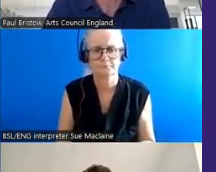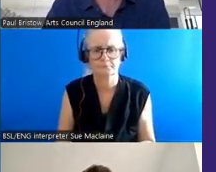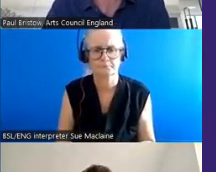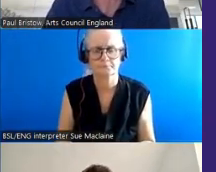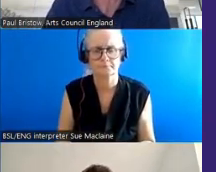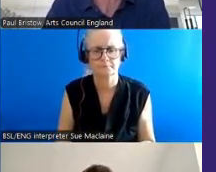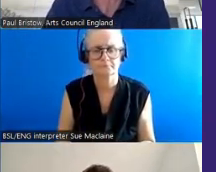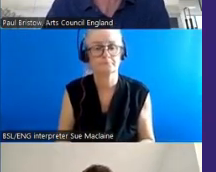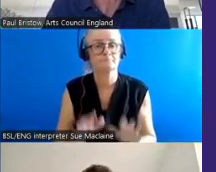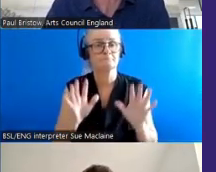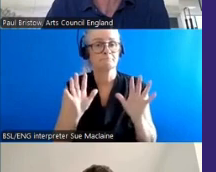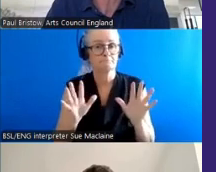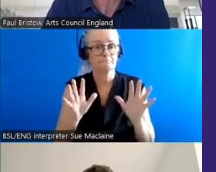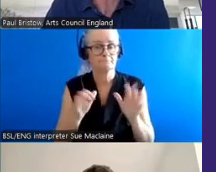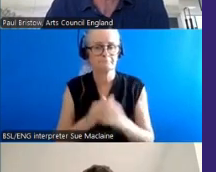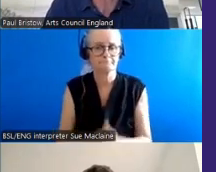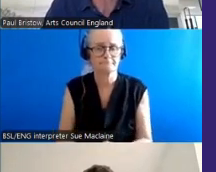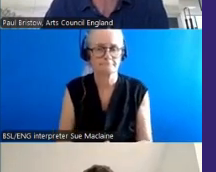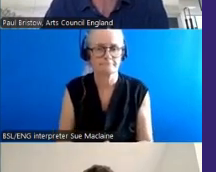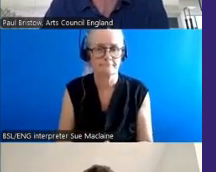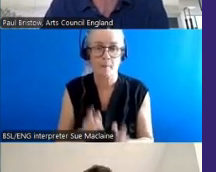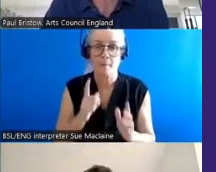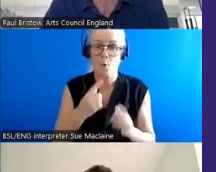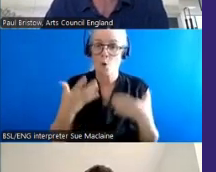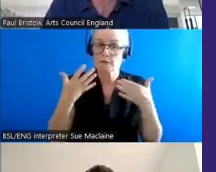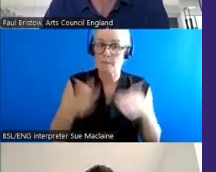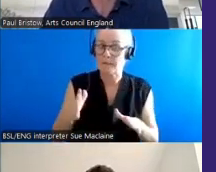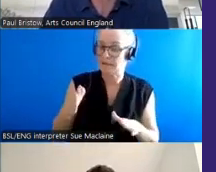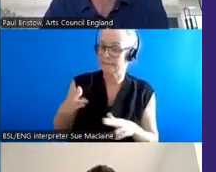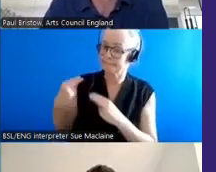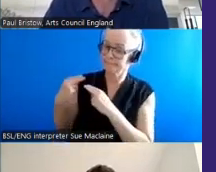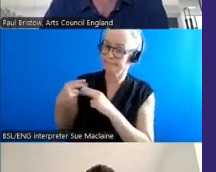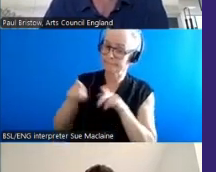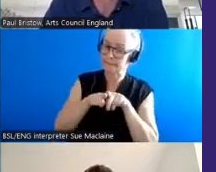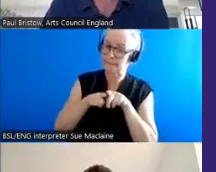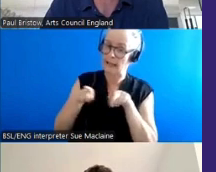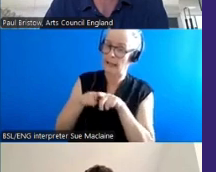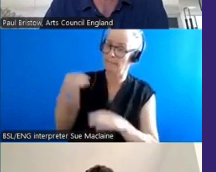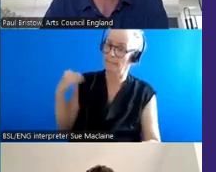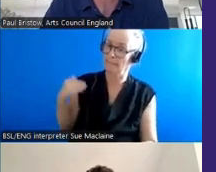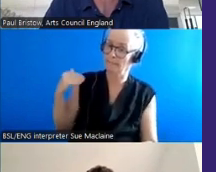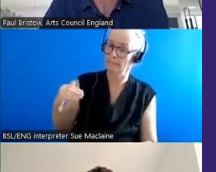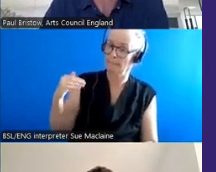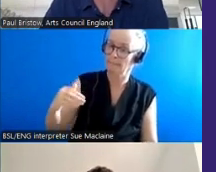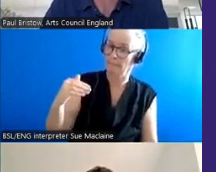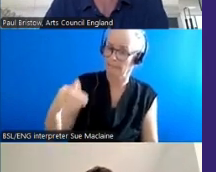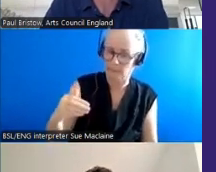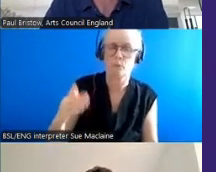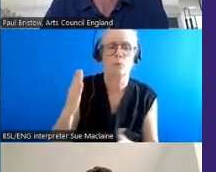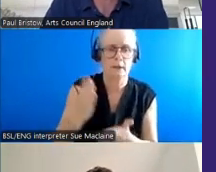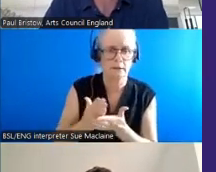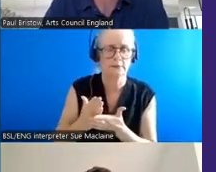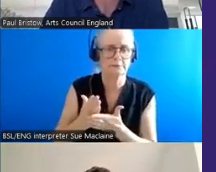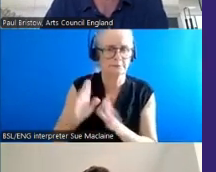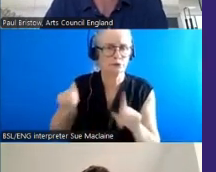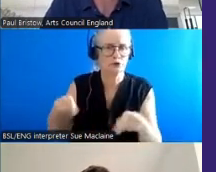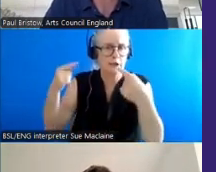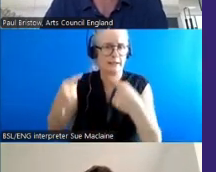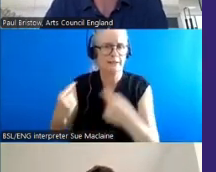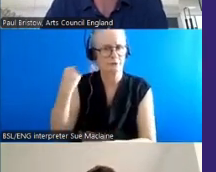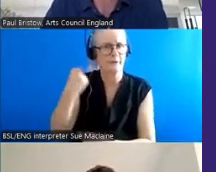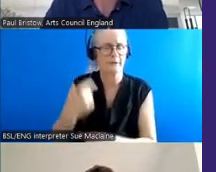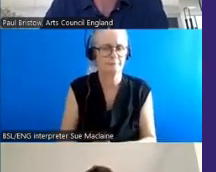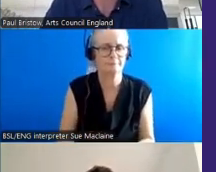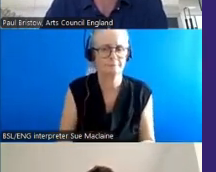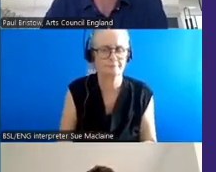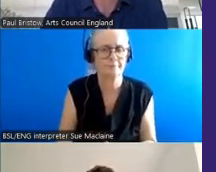But it might be a challenge to the status quo. And we've got some political voices out there over the last few years who have been talking very, very much about